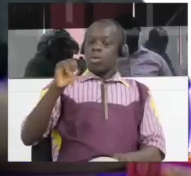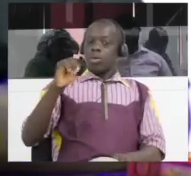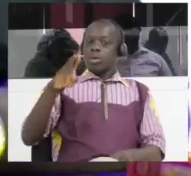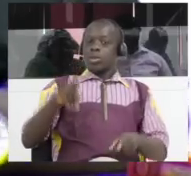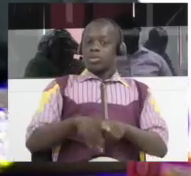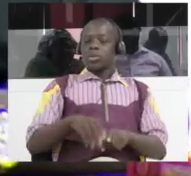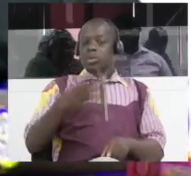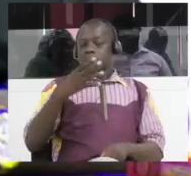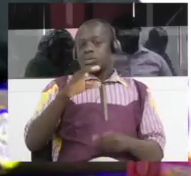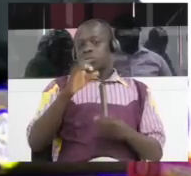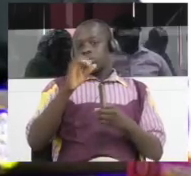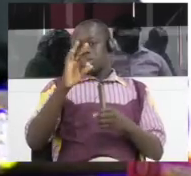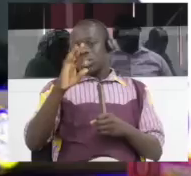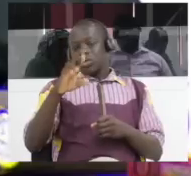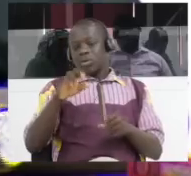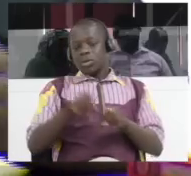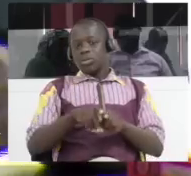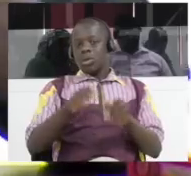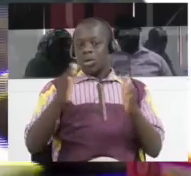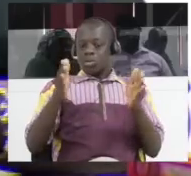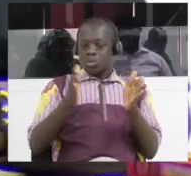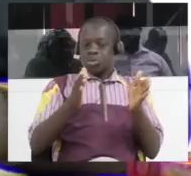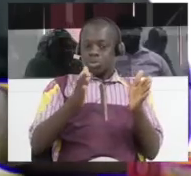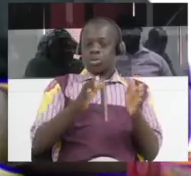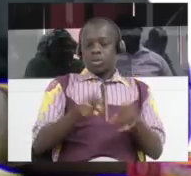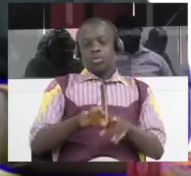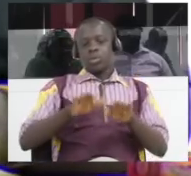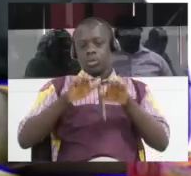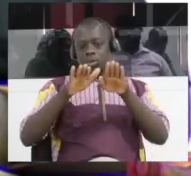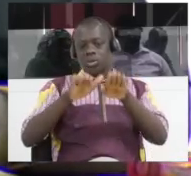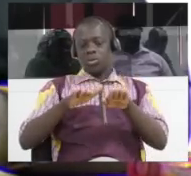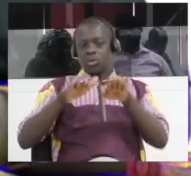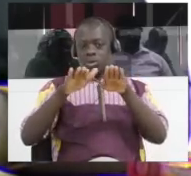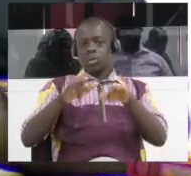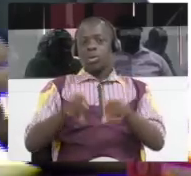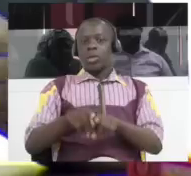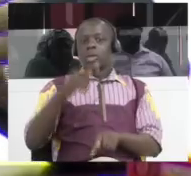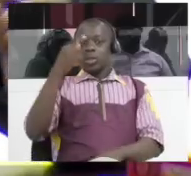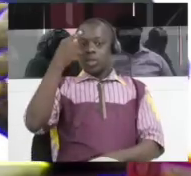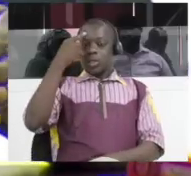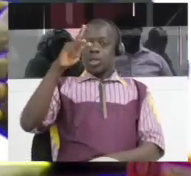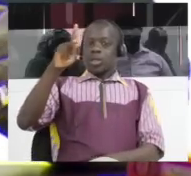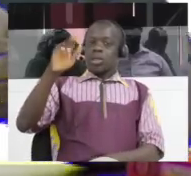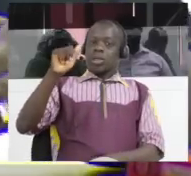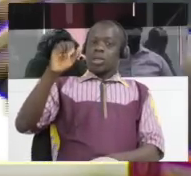to dense, and then at some point, we were moving very slowly. We decided that, you know, we should Kambi should